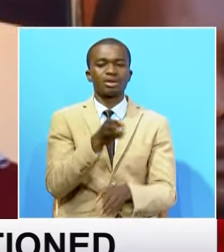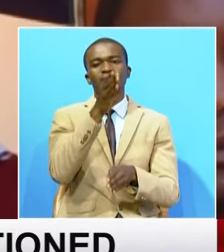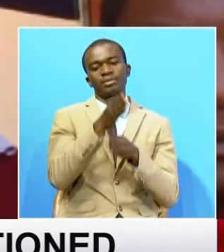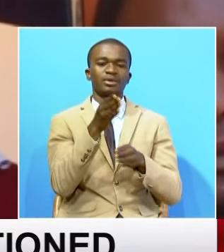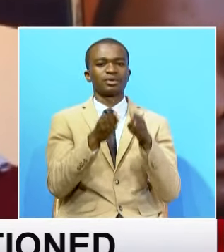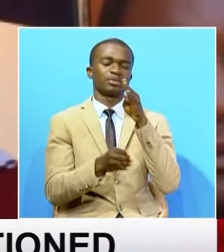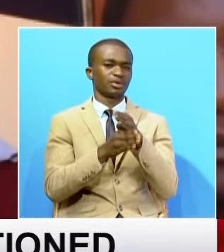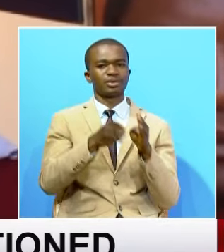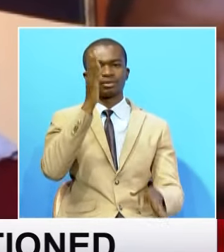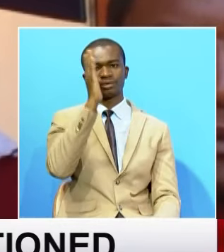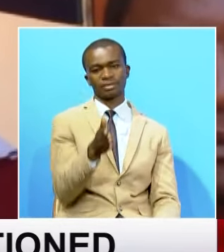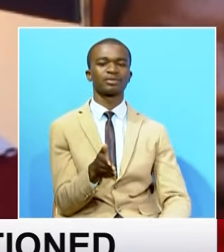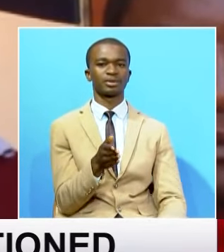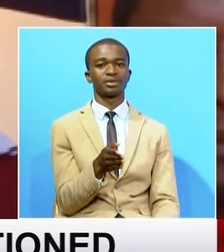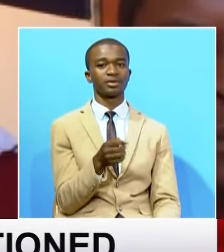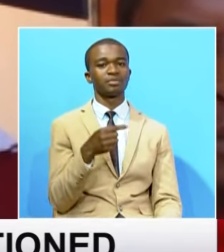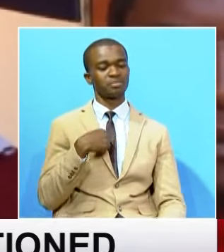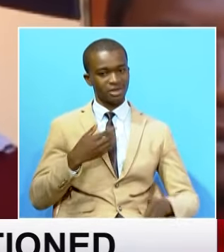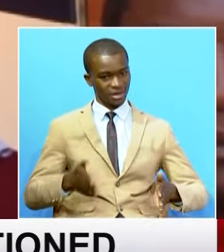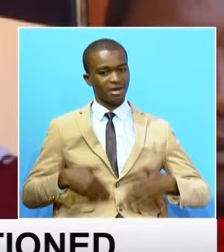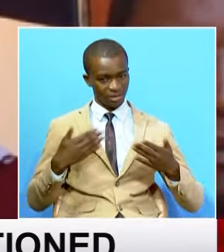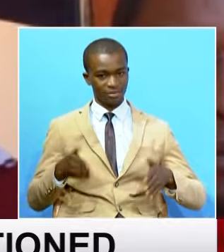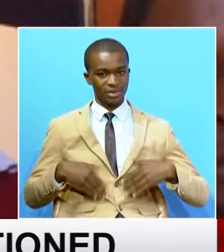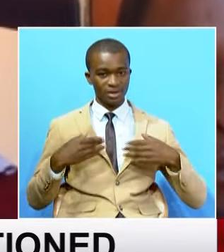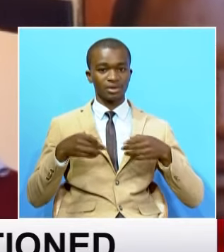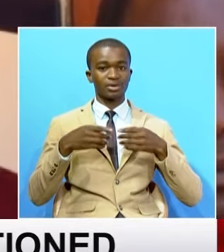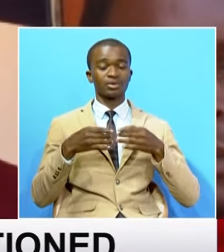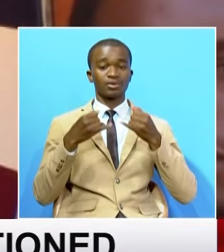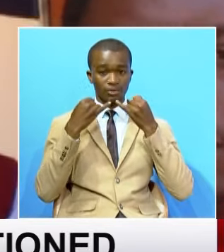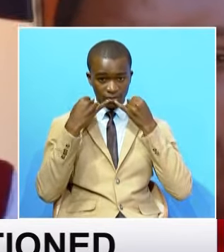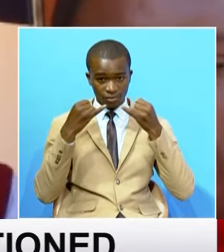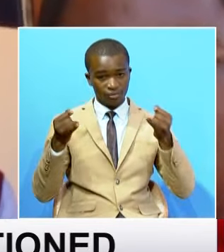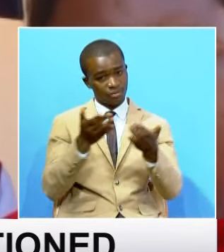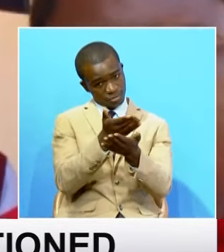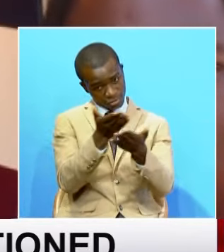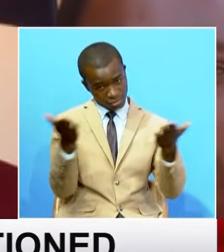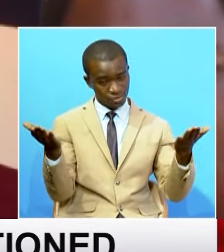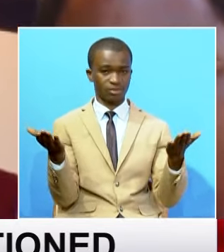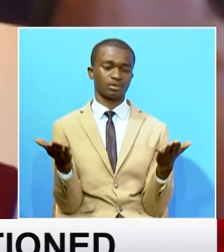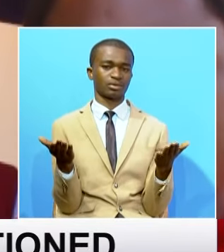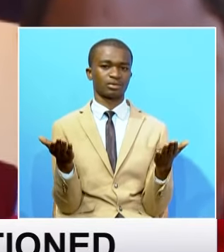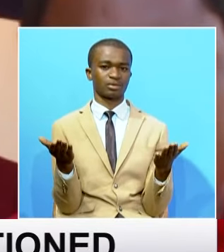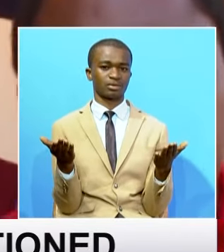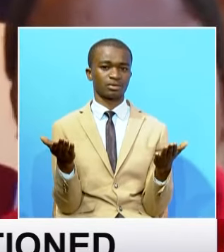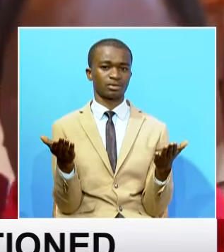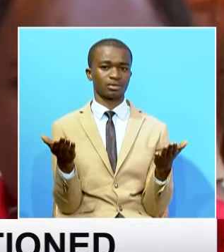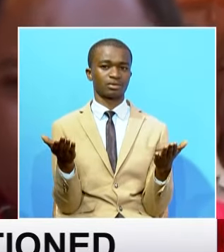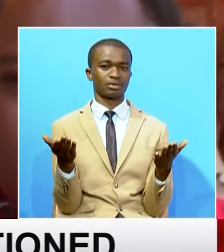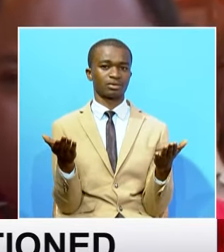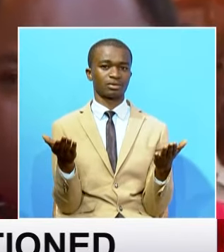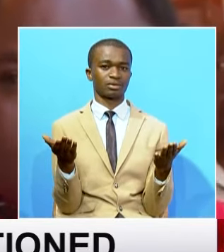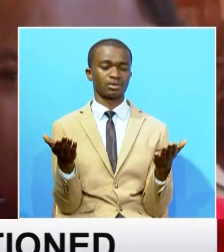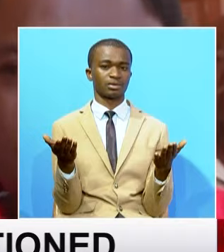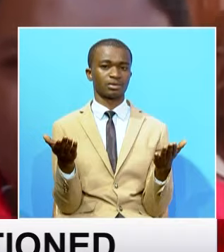to inform the nation, and in particular the people of Ufenuka Ward, and